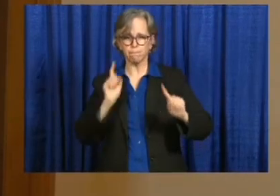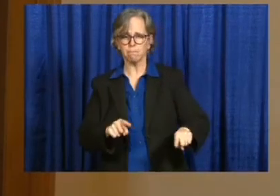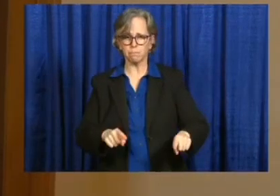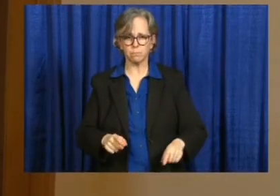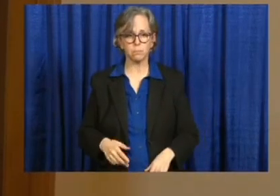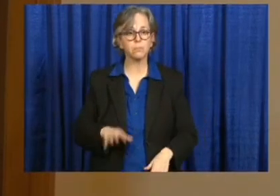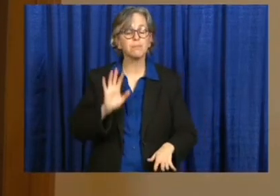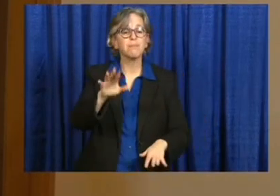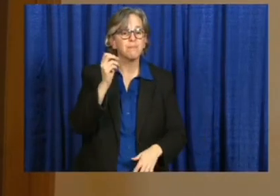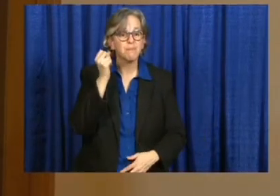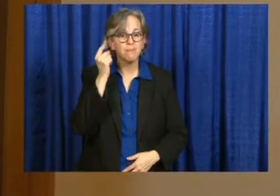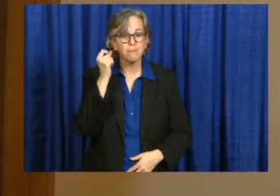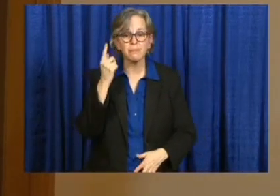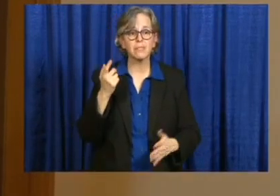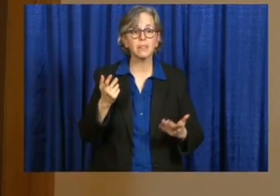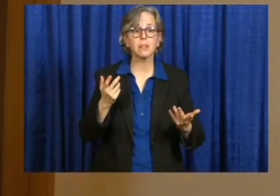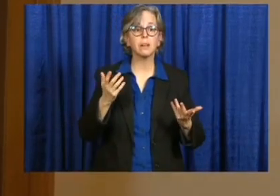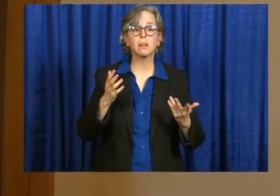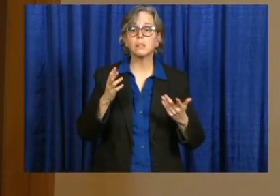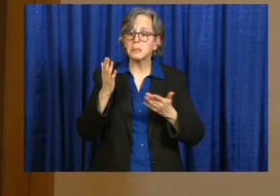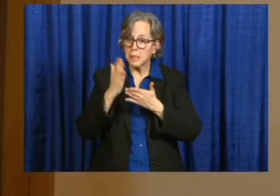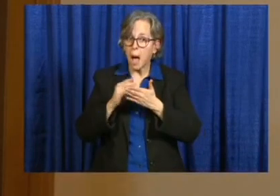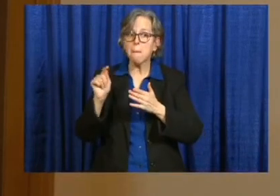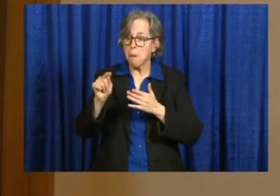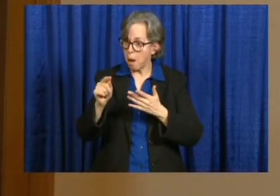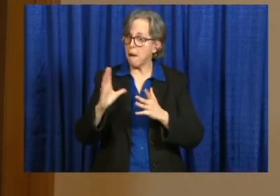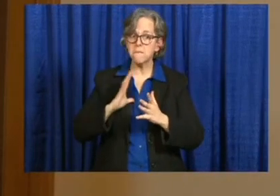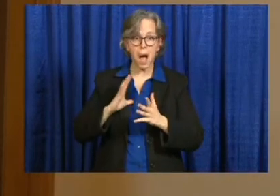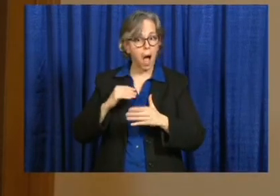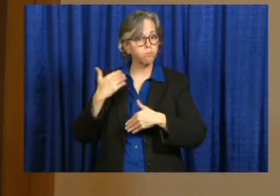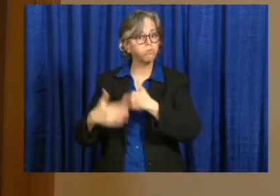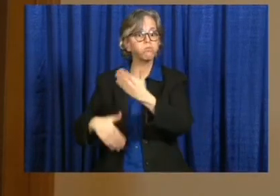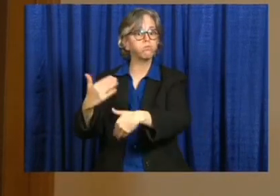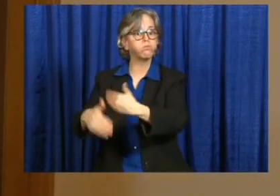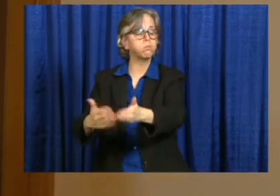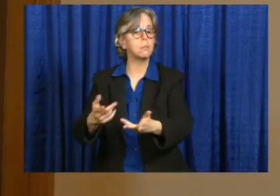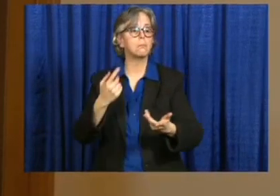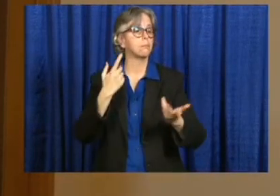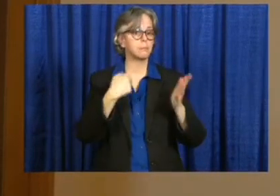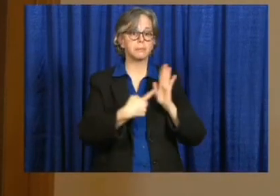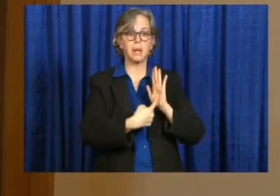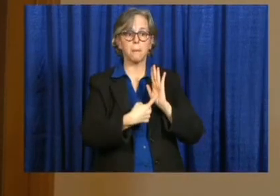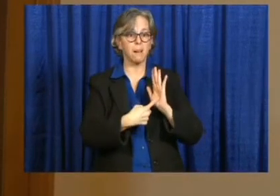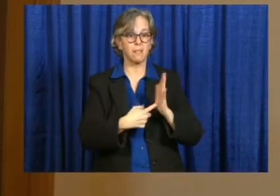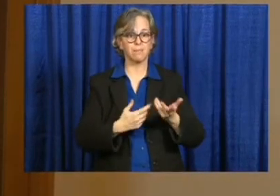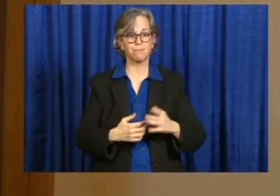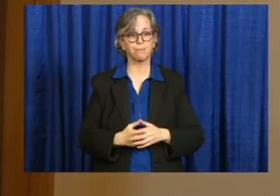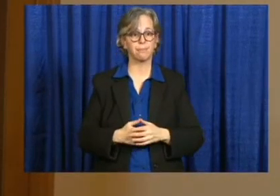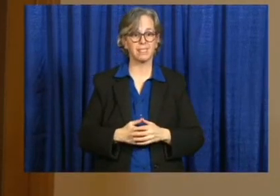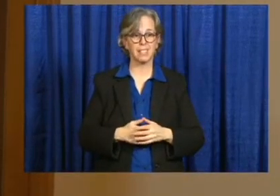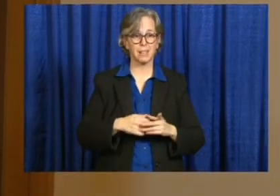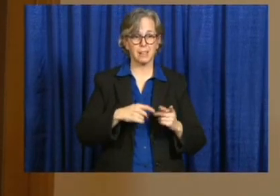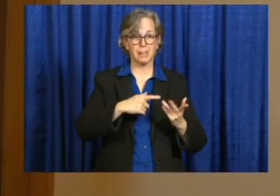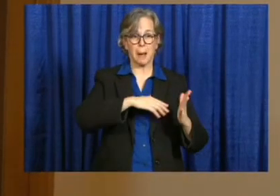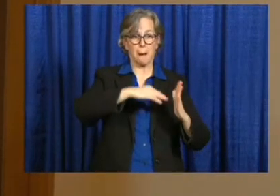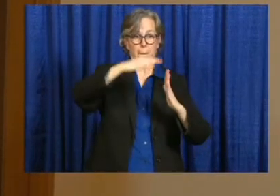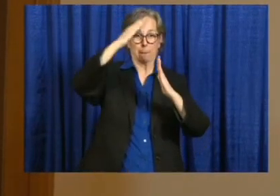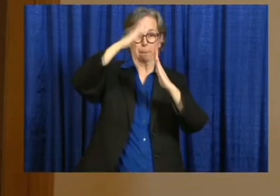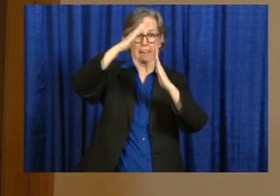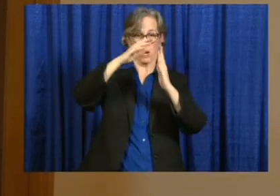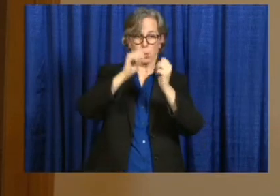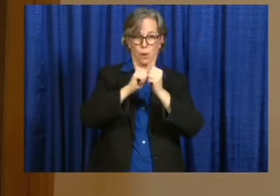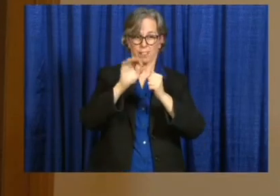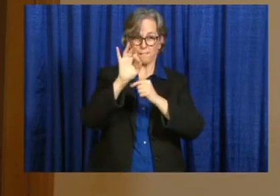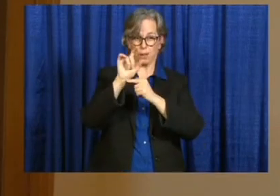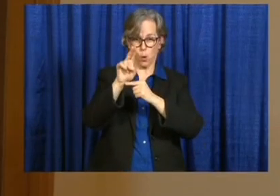At peak of flu season, sometimes in the winter, we're at 95% capacity. Our hospitals are working collectively and tirelessly to